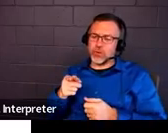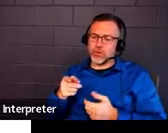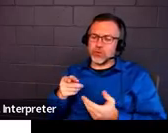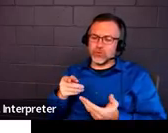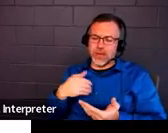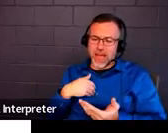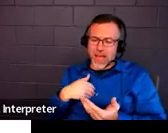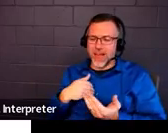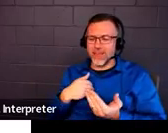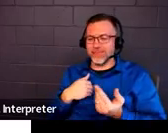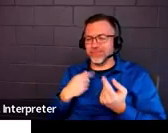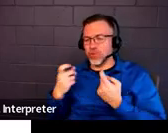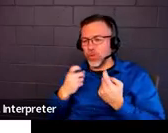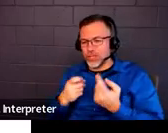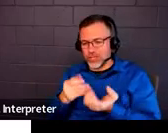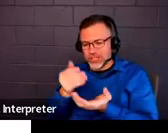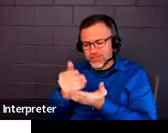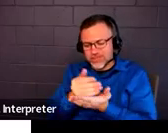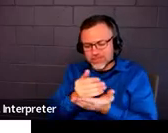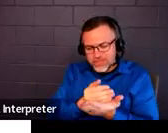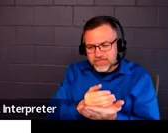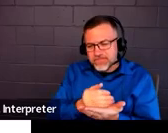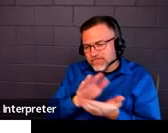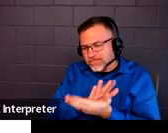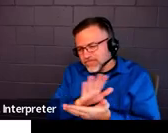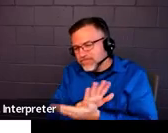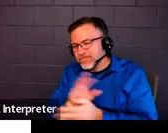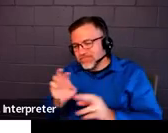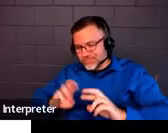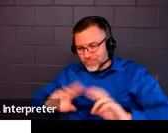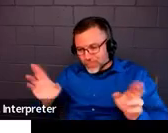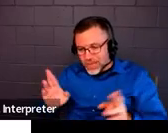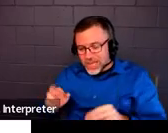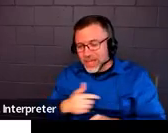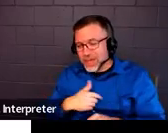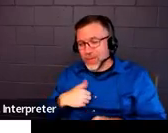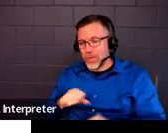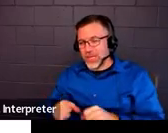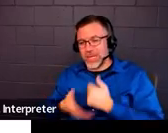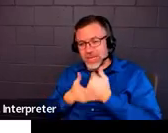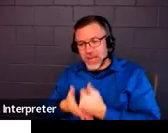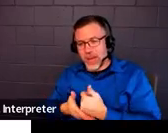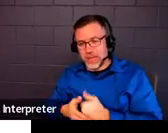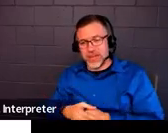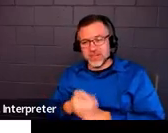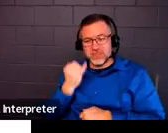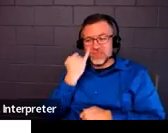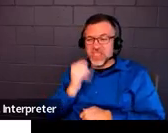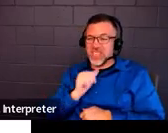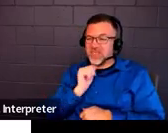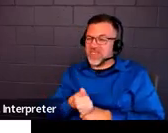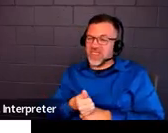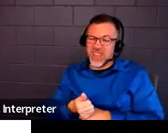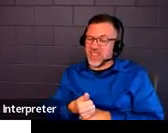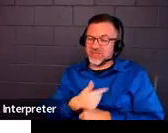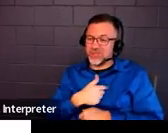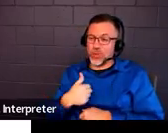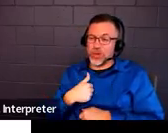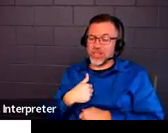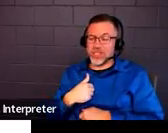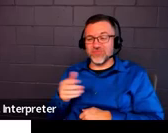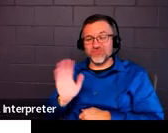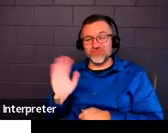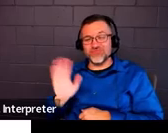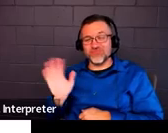questions and issues that we can help you with. Otherwise, it'd be kind of just say hi and